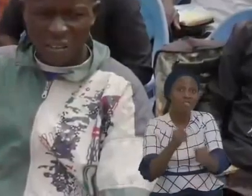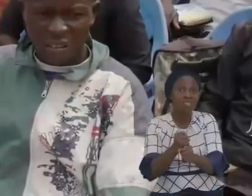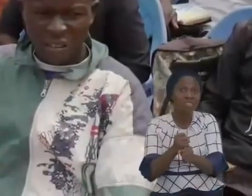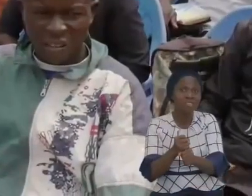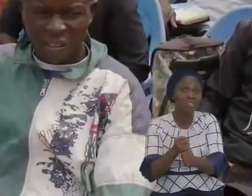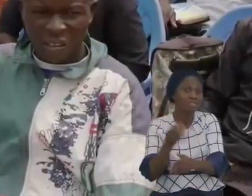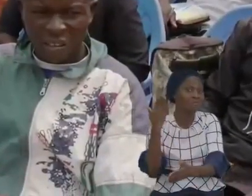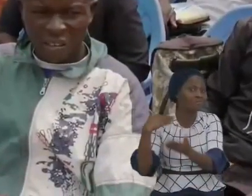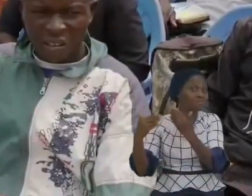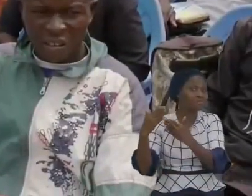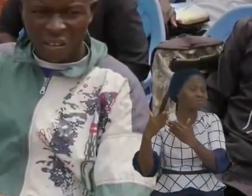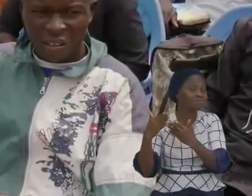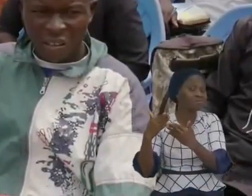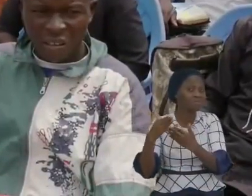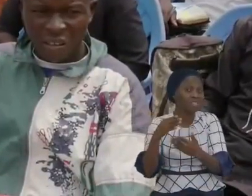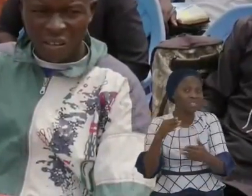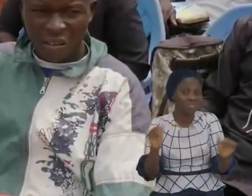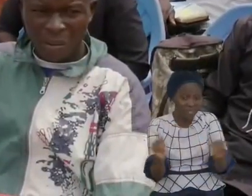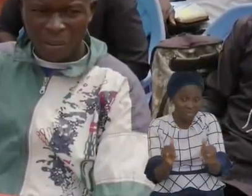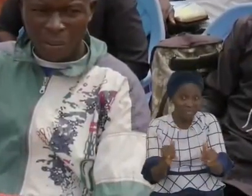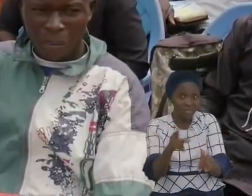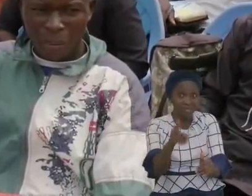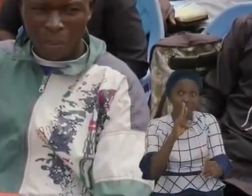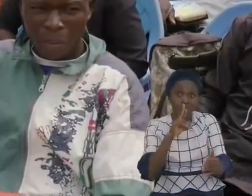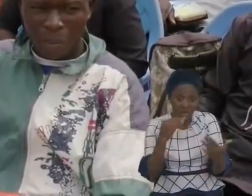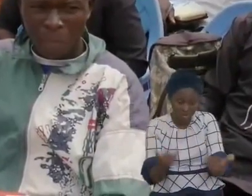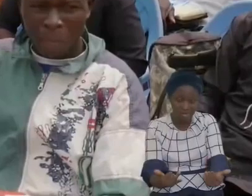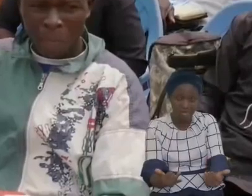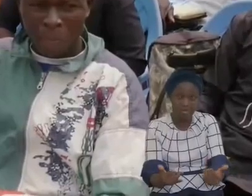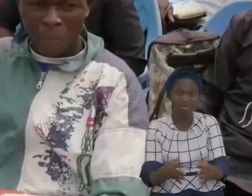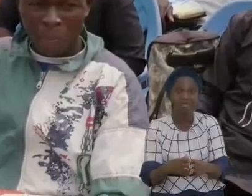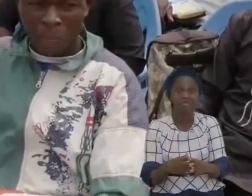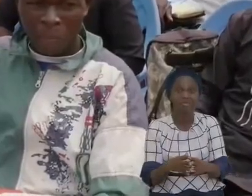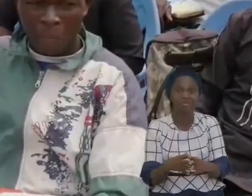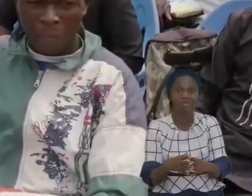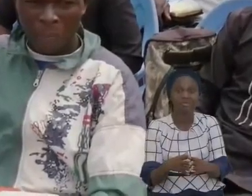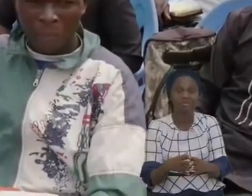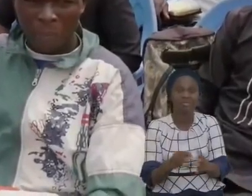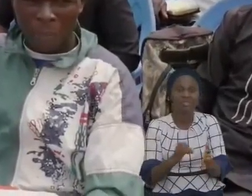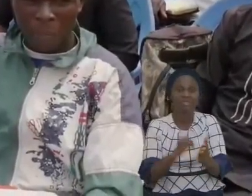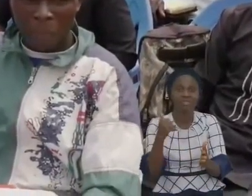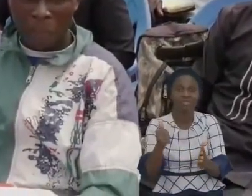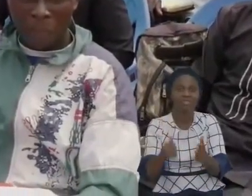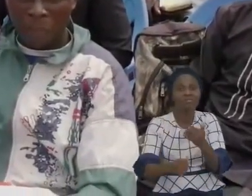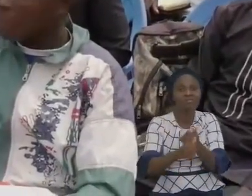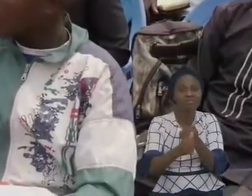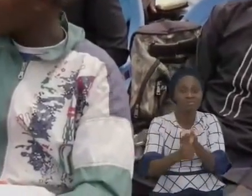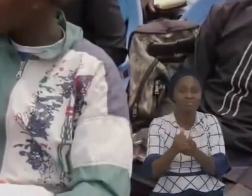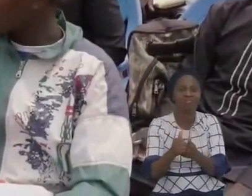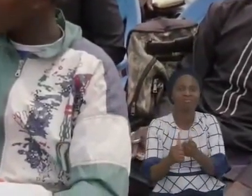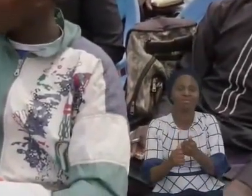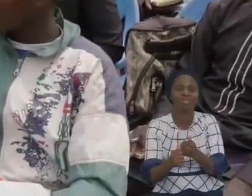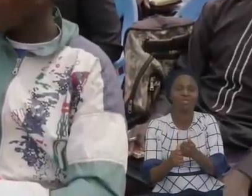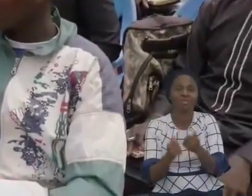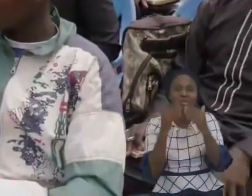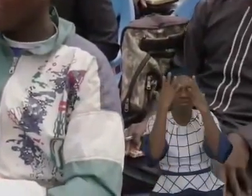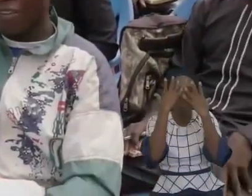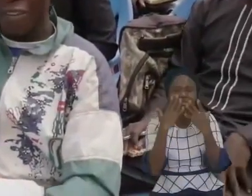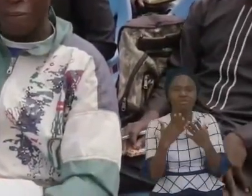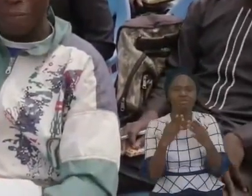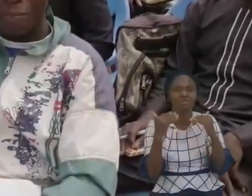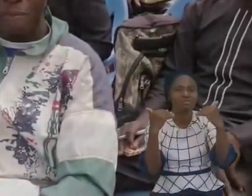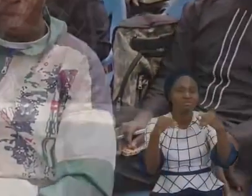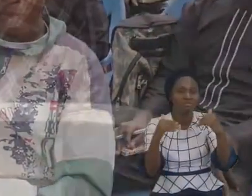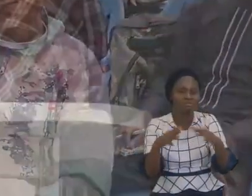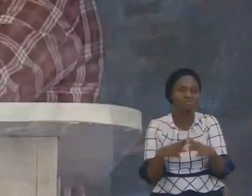A terrible, sorrowful limitation because of the way that is hedged by